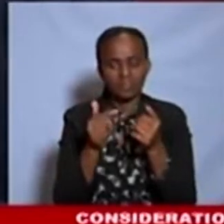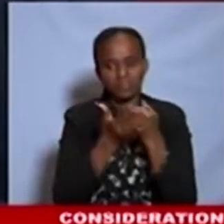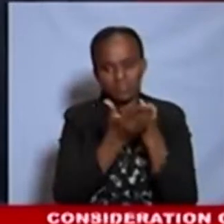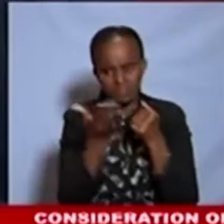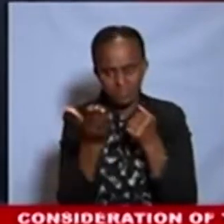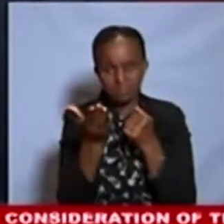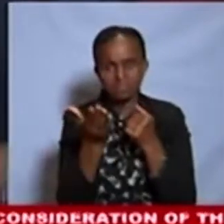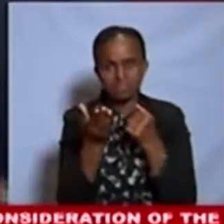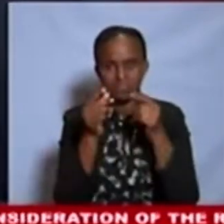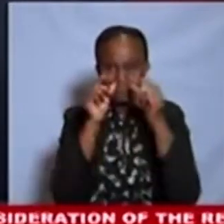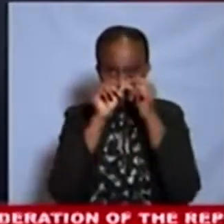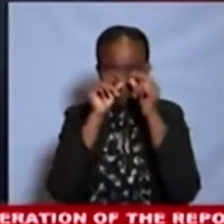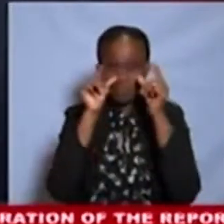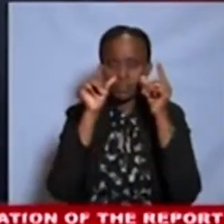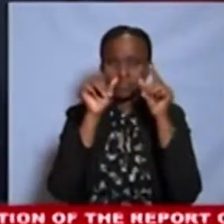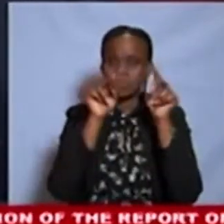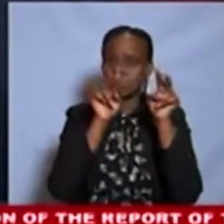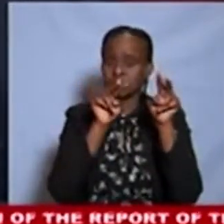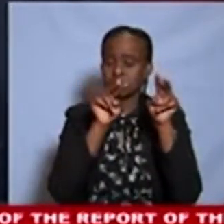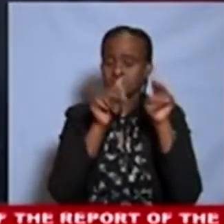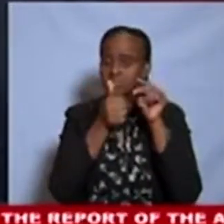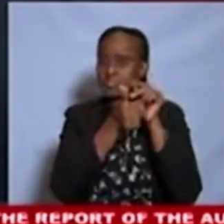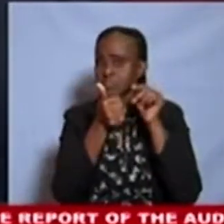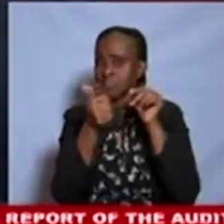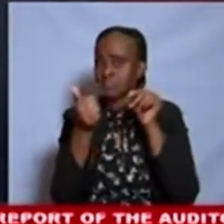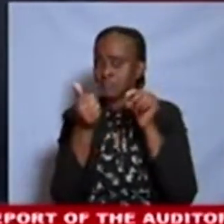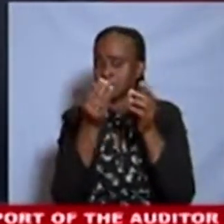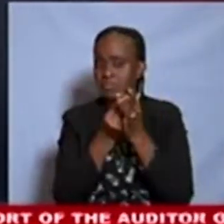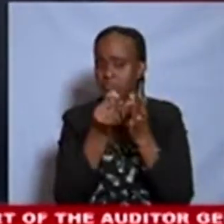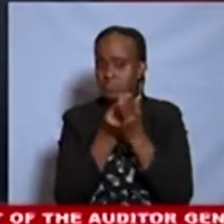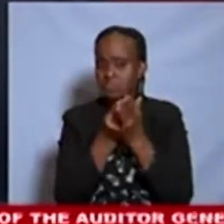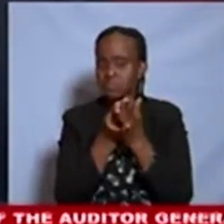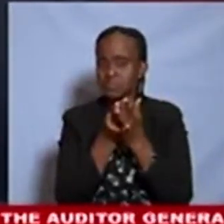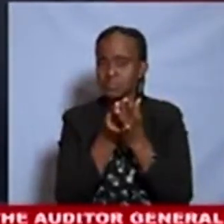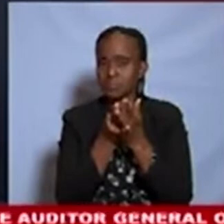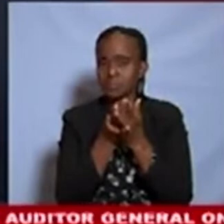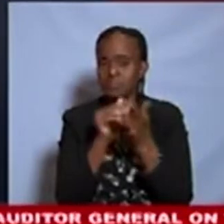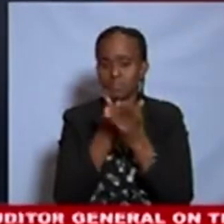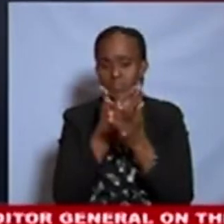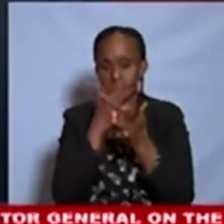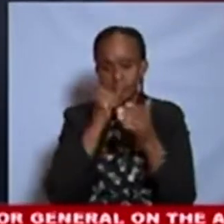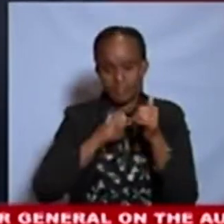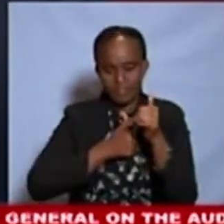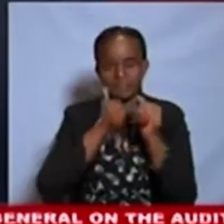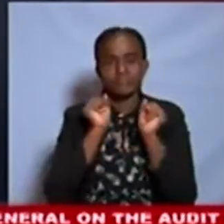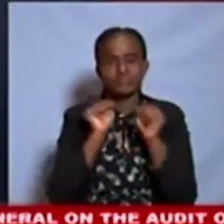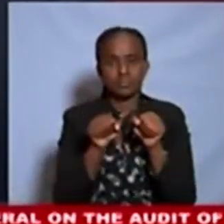be an eye-opener to other revenue streams, how best we can.